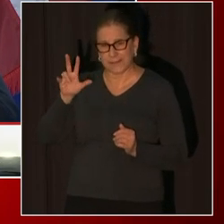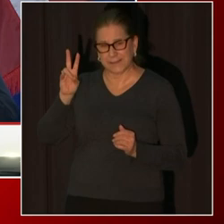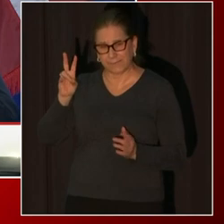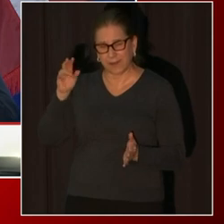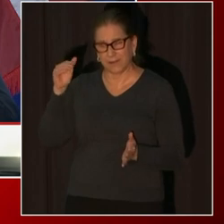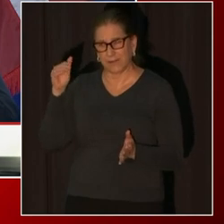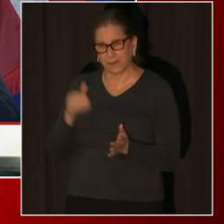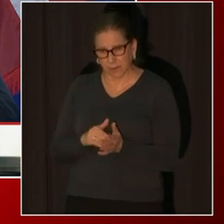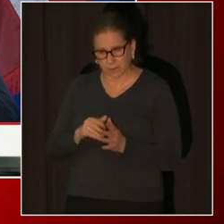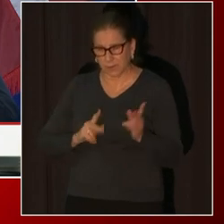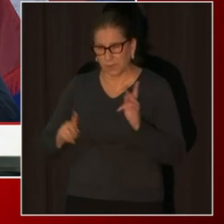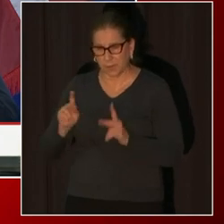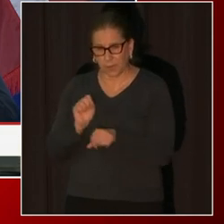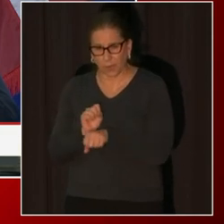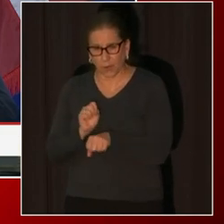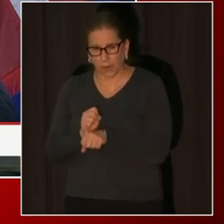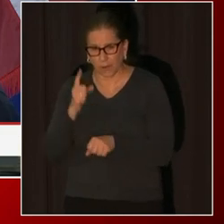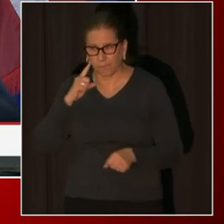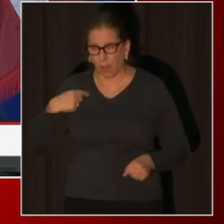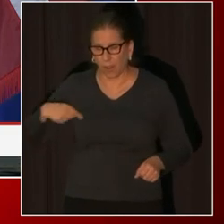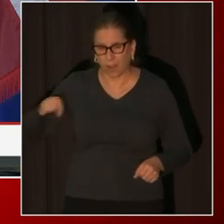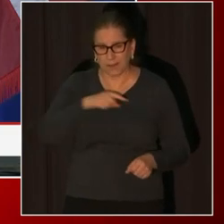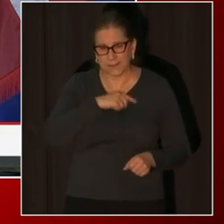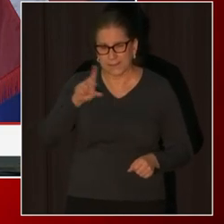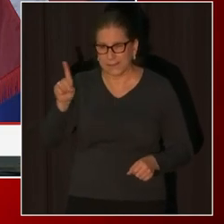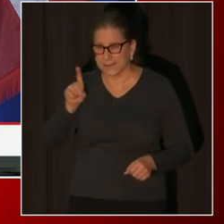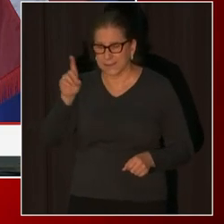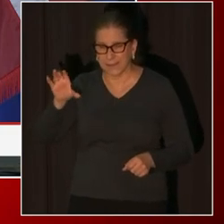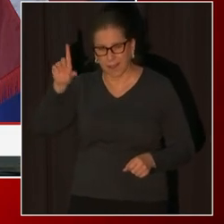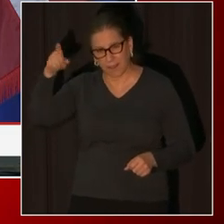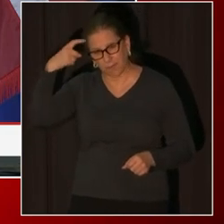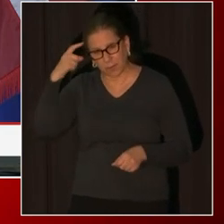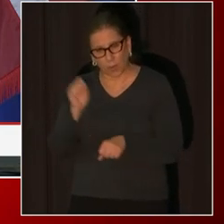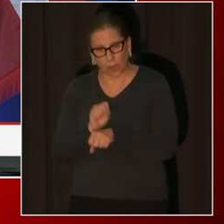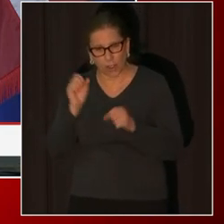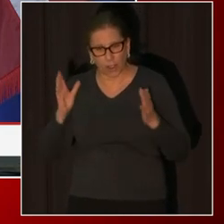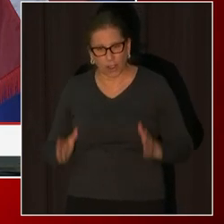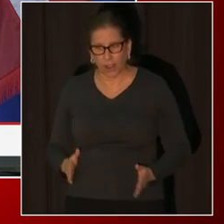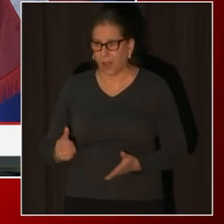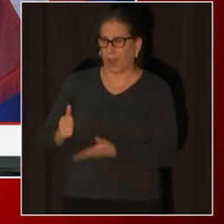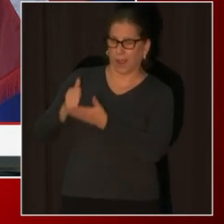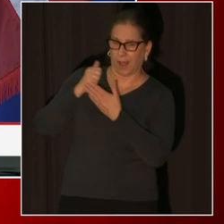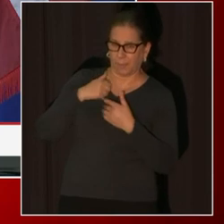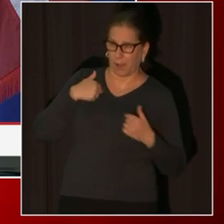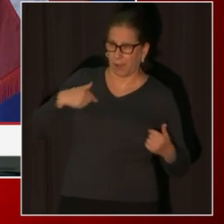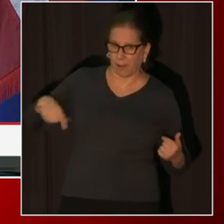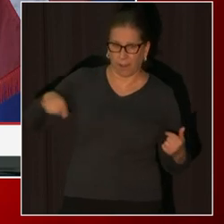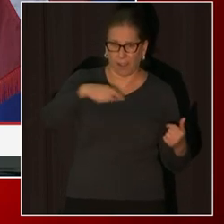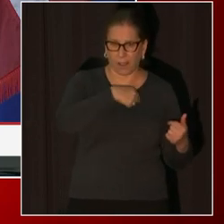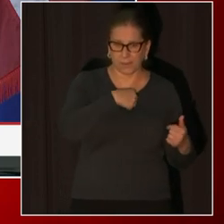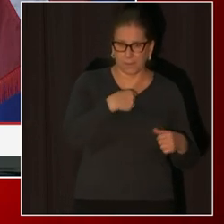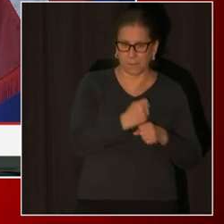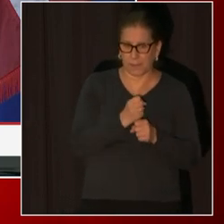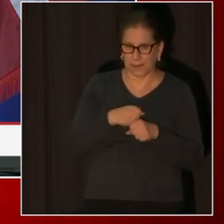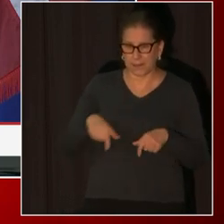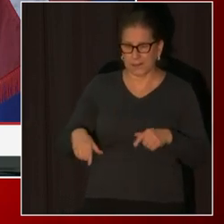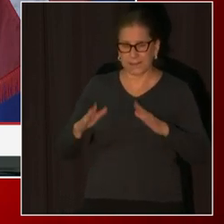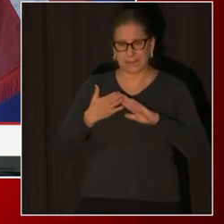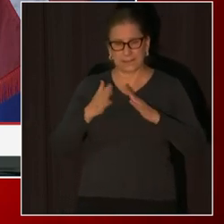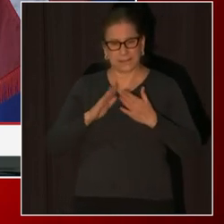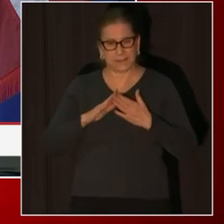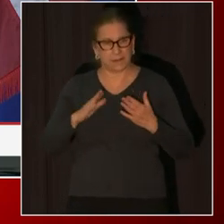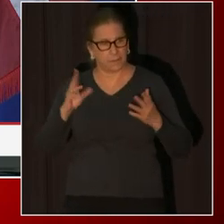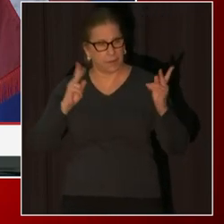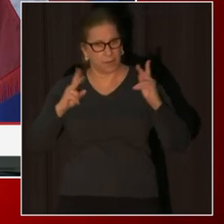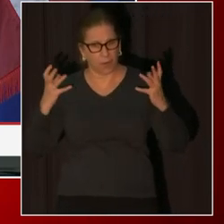government employees have helped us be a city where people want to live, do business, recreate, go